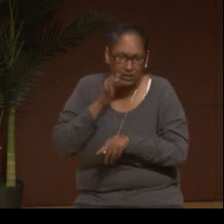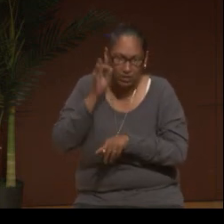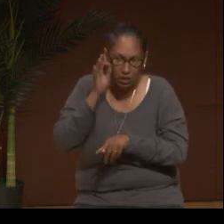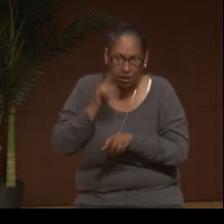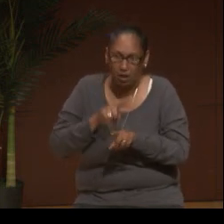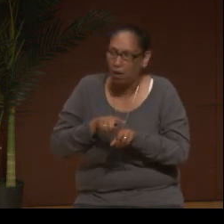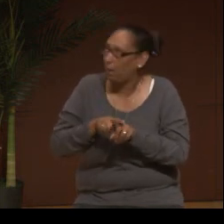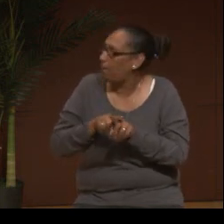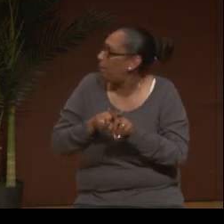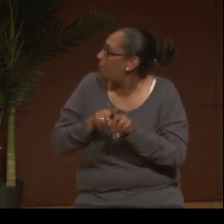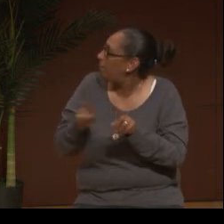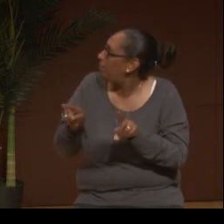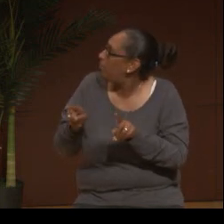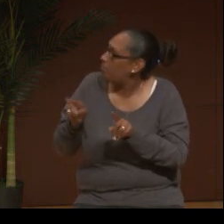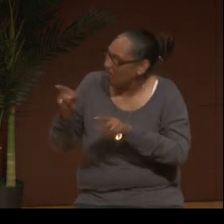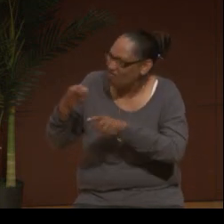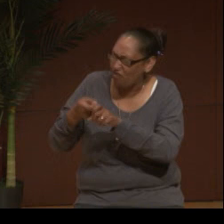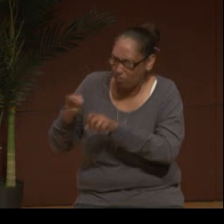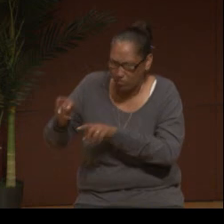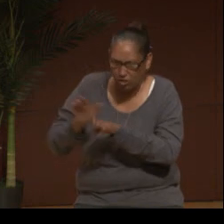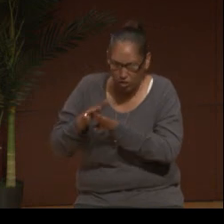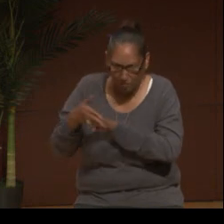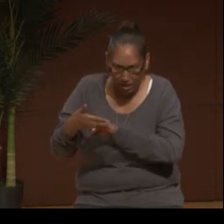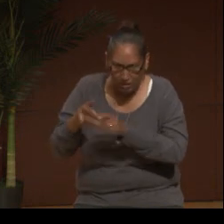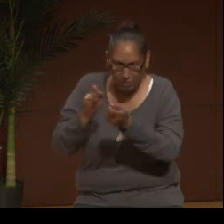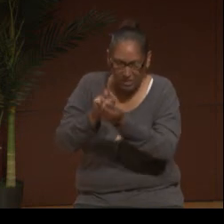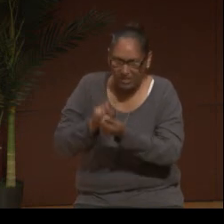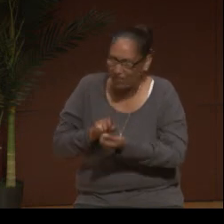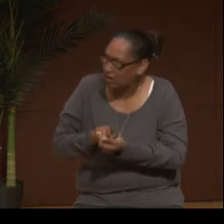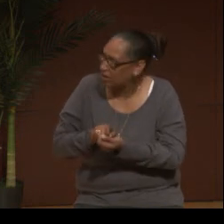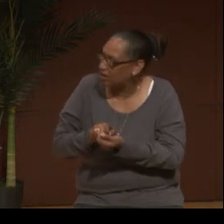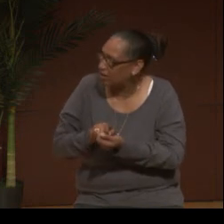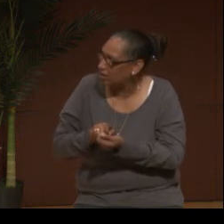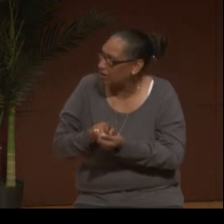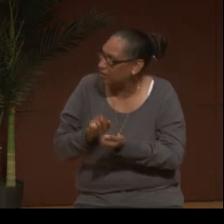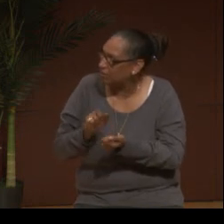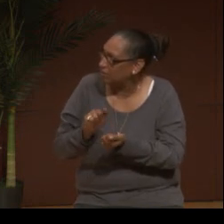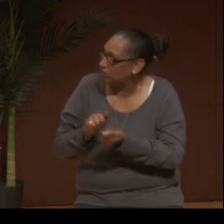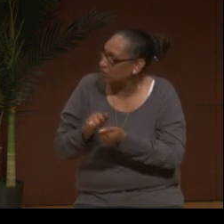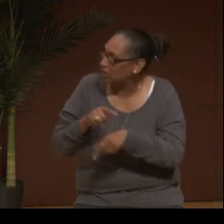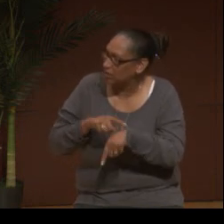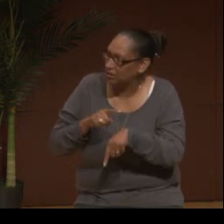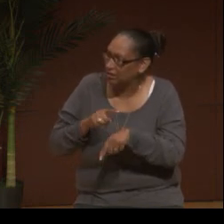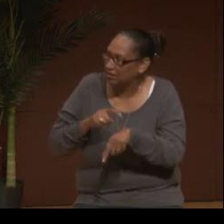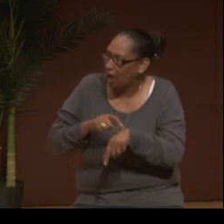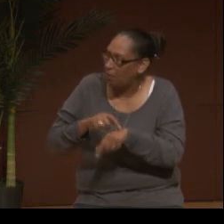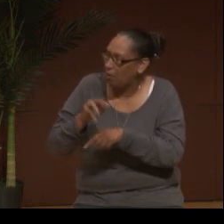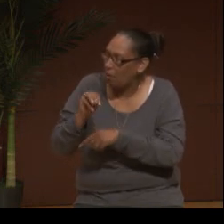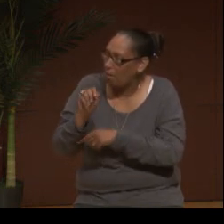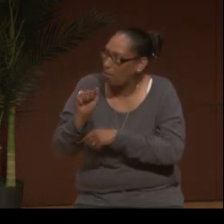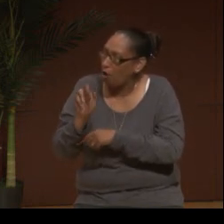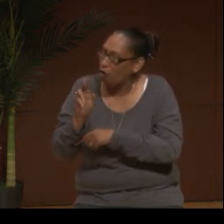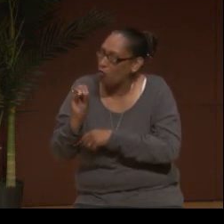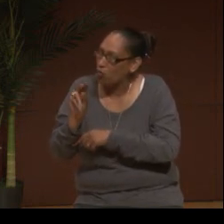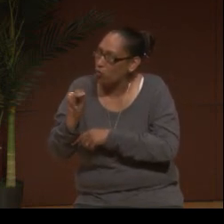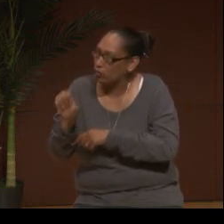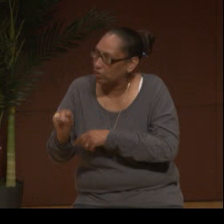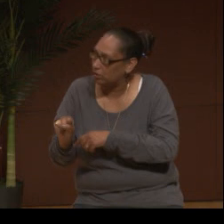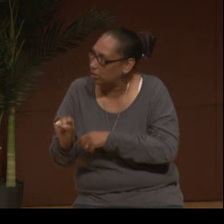the Maroons, okay, of Jamaica, in particular I work with the Kampong Town Maroons. The Maroons are